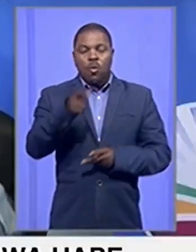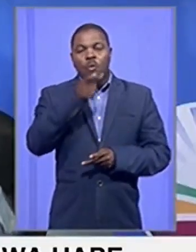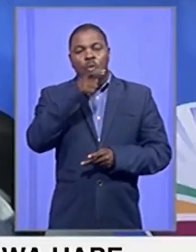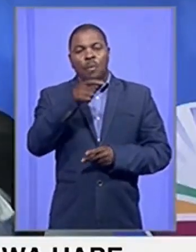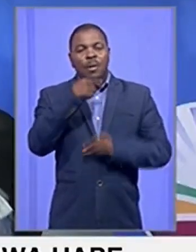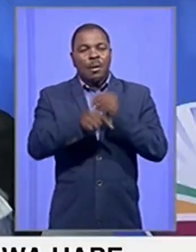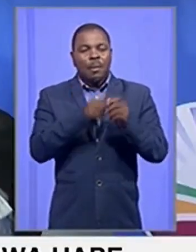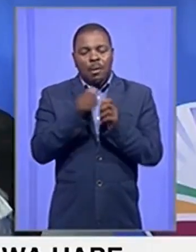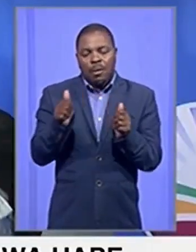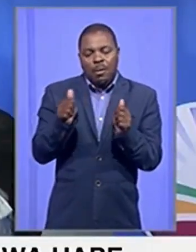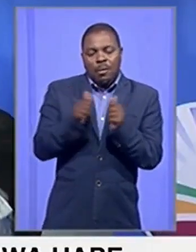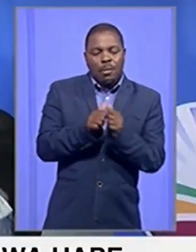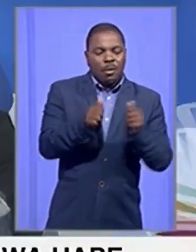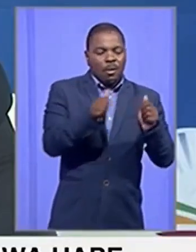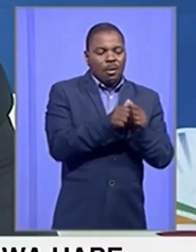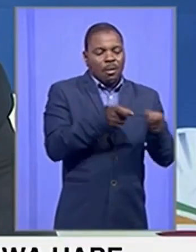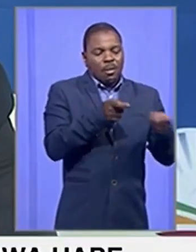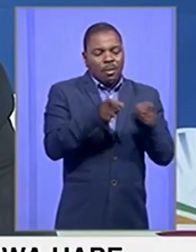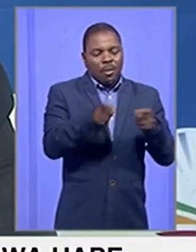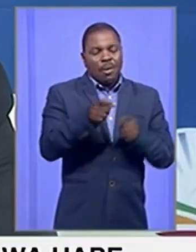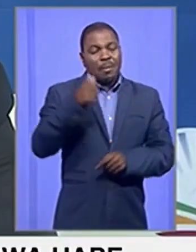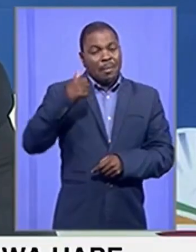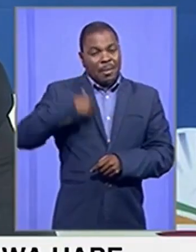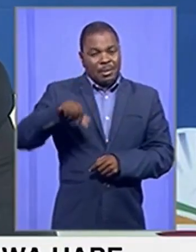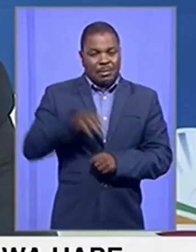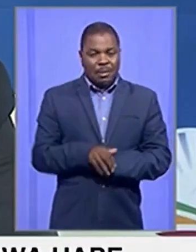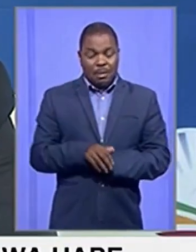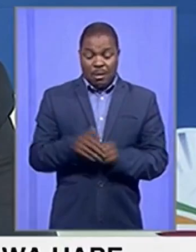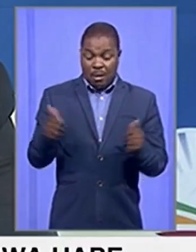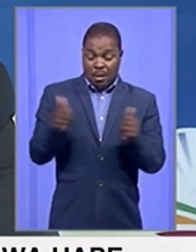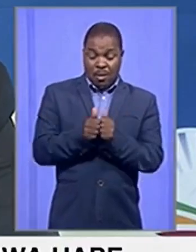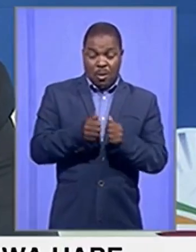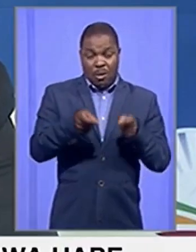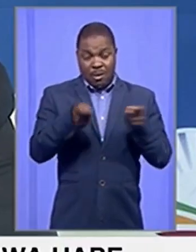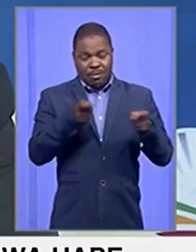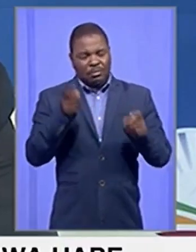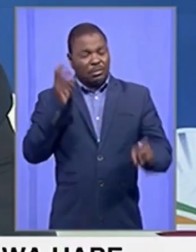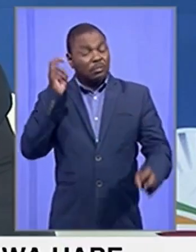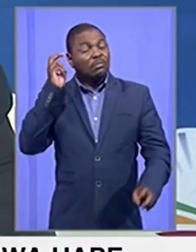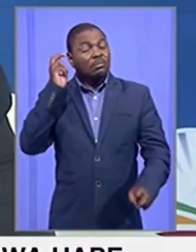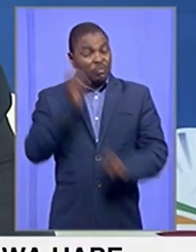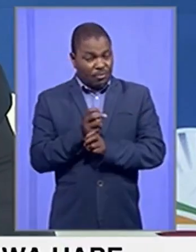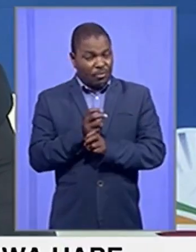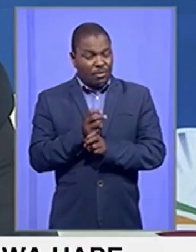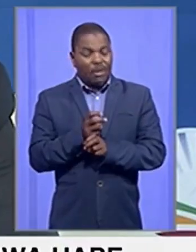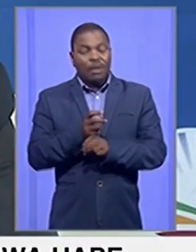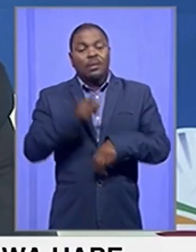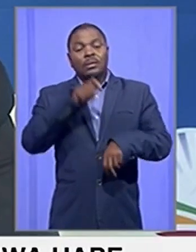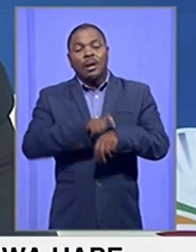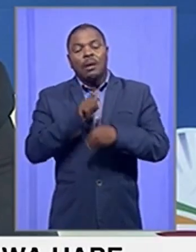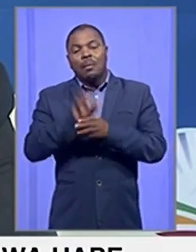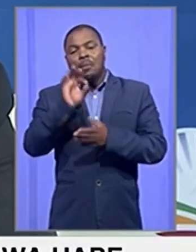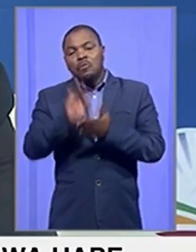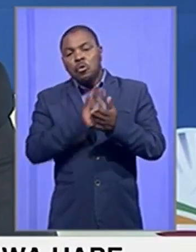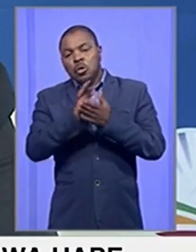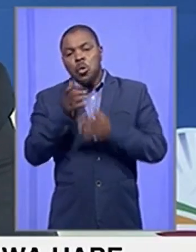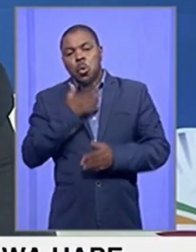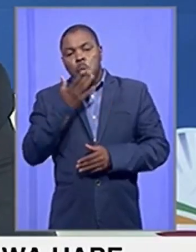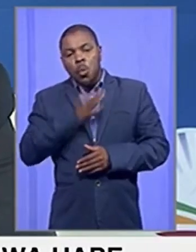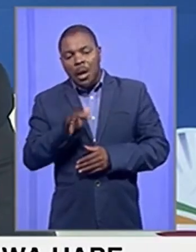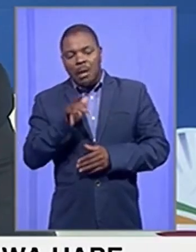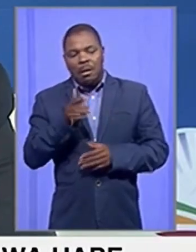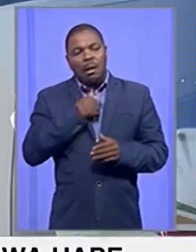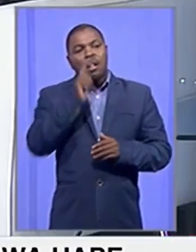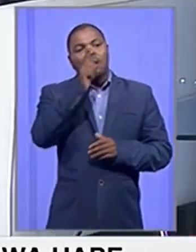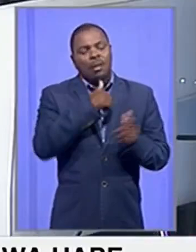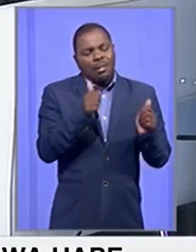dipuso tshwaraganelo mo bomasepala. Coalitions are tough, and nobody wants to go into an election wanting a coalition. You want